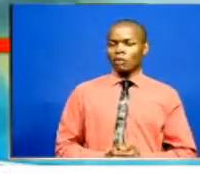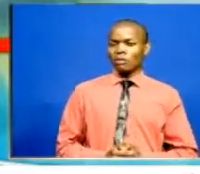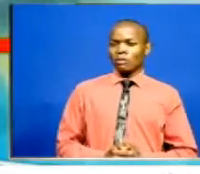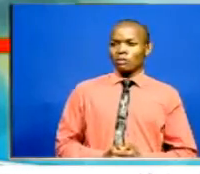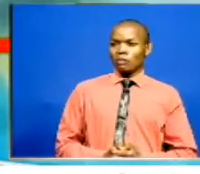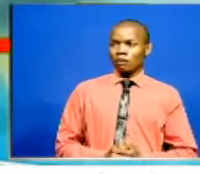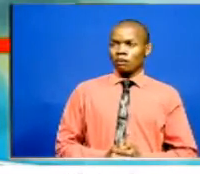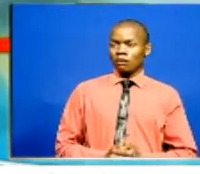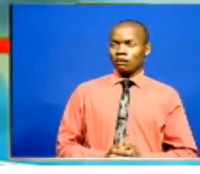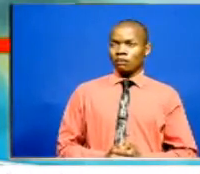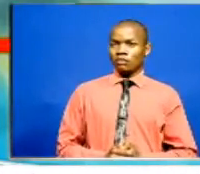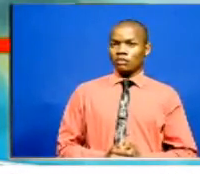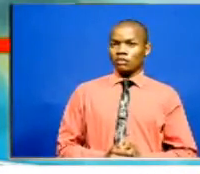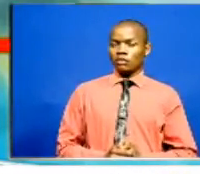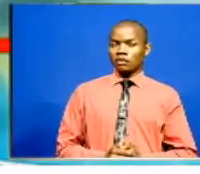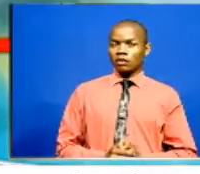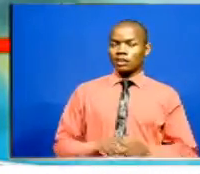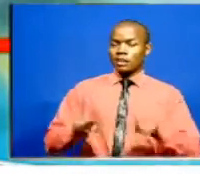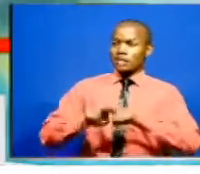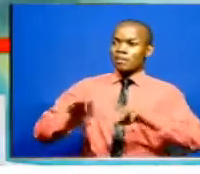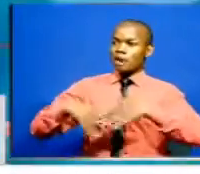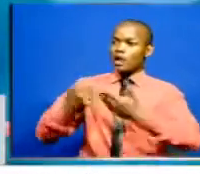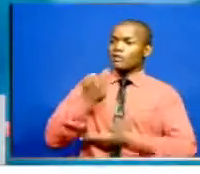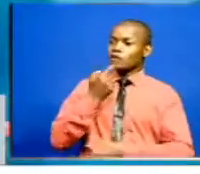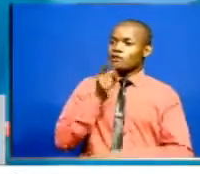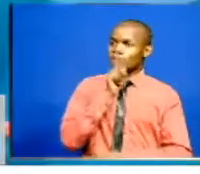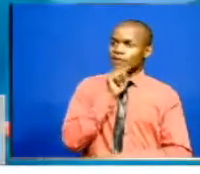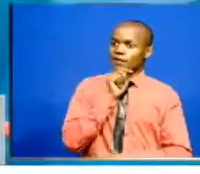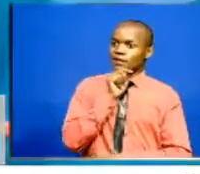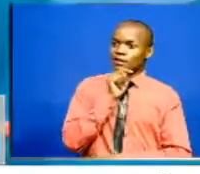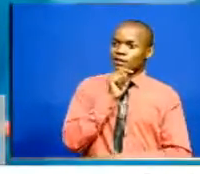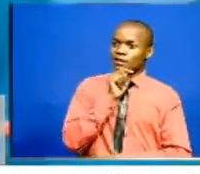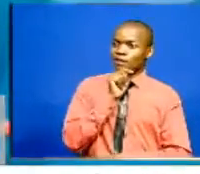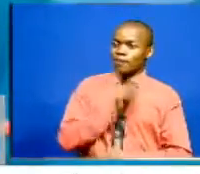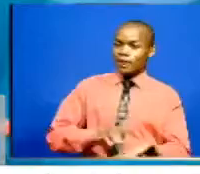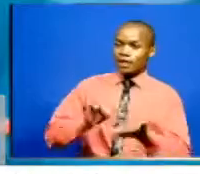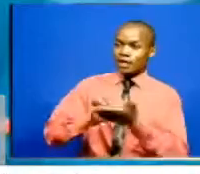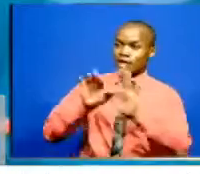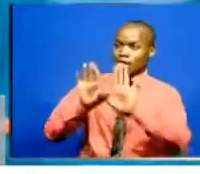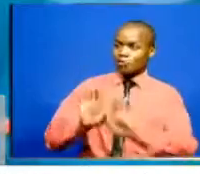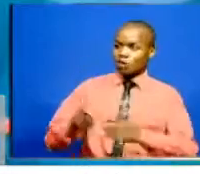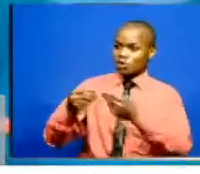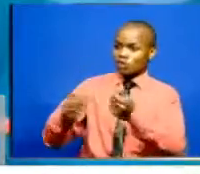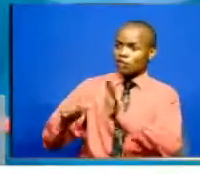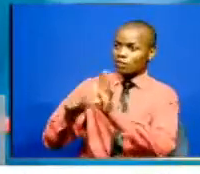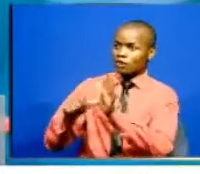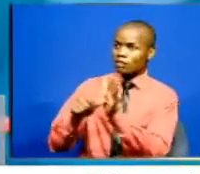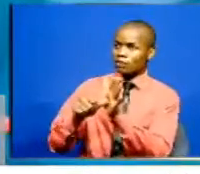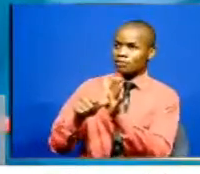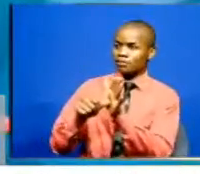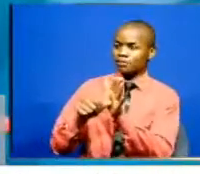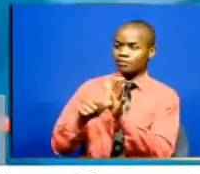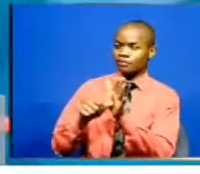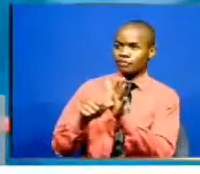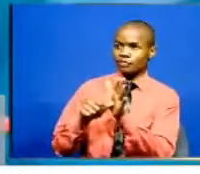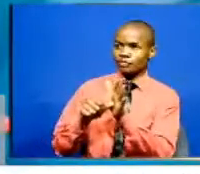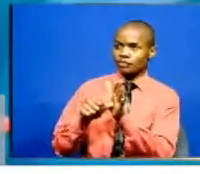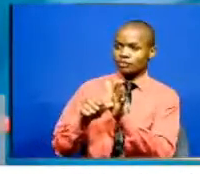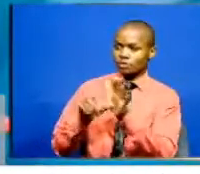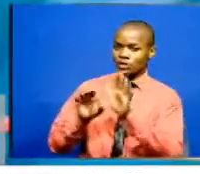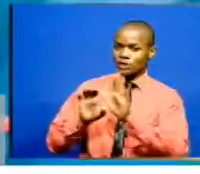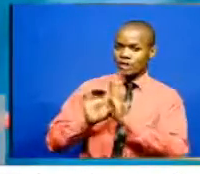As I mentioned earlier, we need to fix, we need to address the issues now, particularly looking